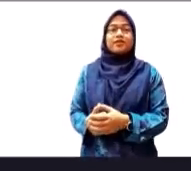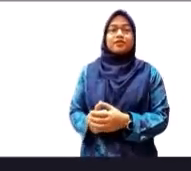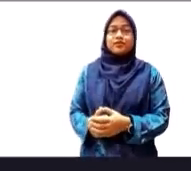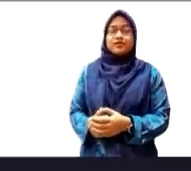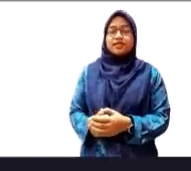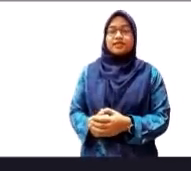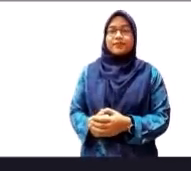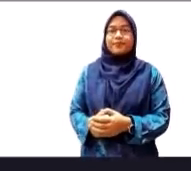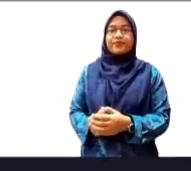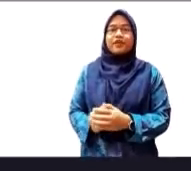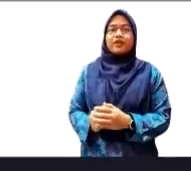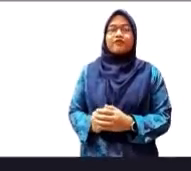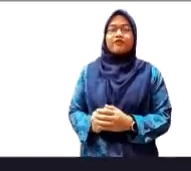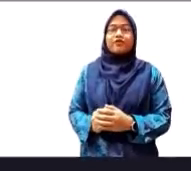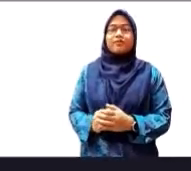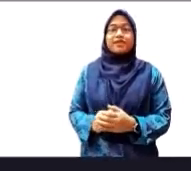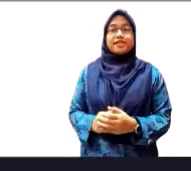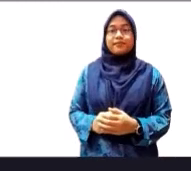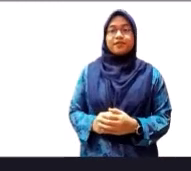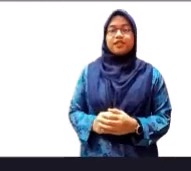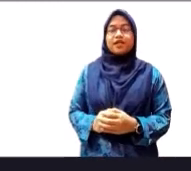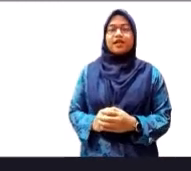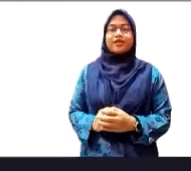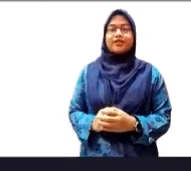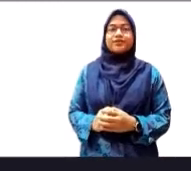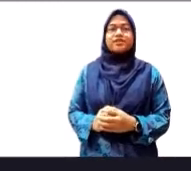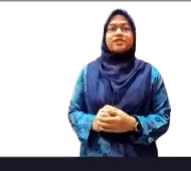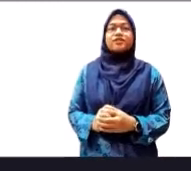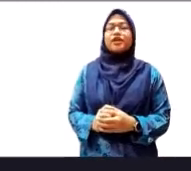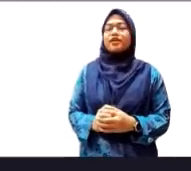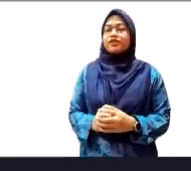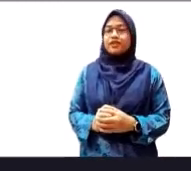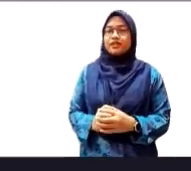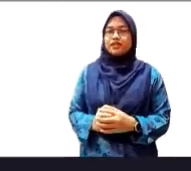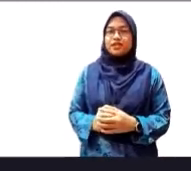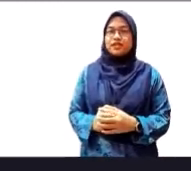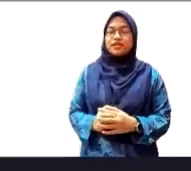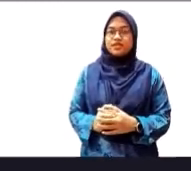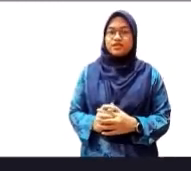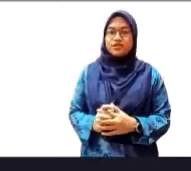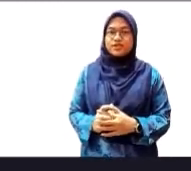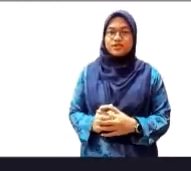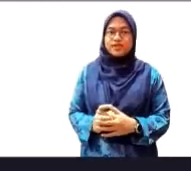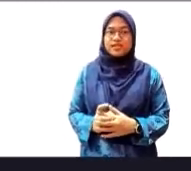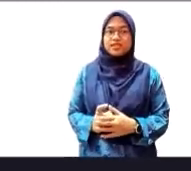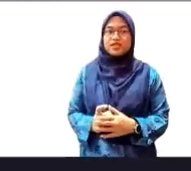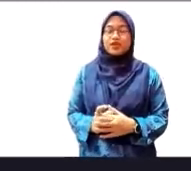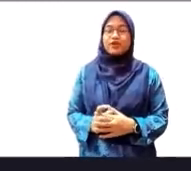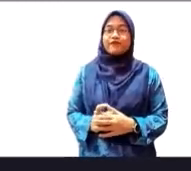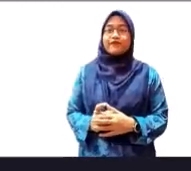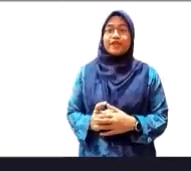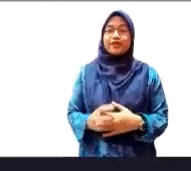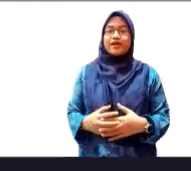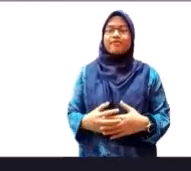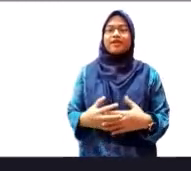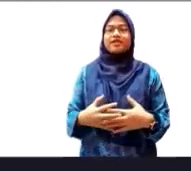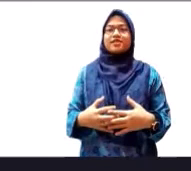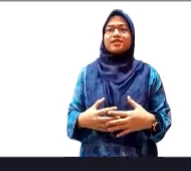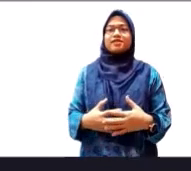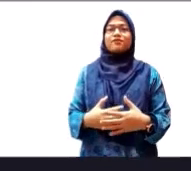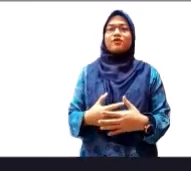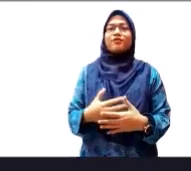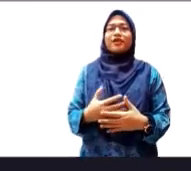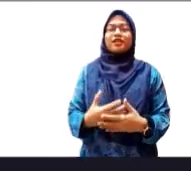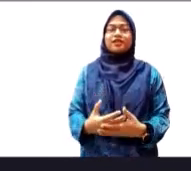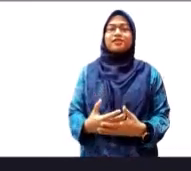NUM students. For my sample, I used 330 year 3 students of NUM because